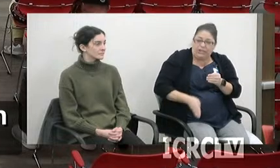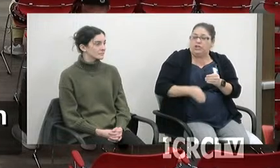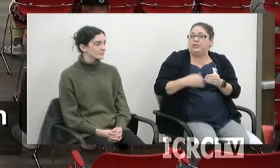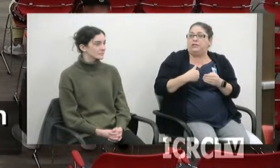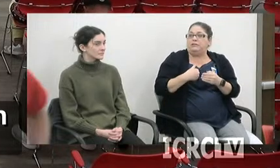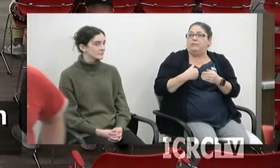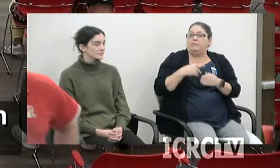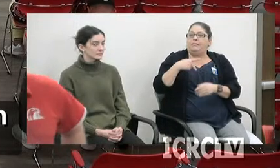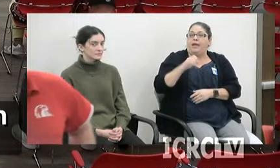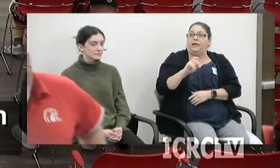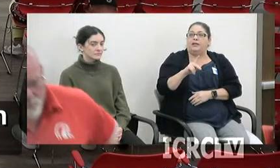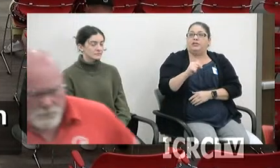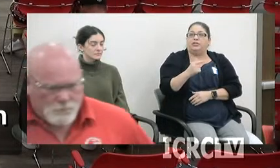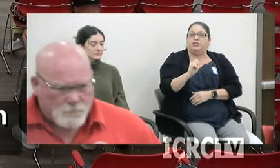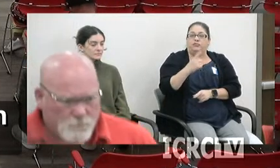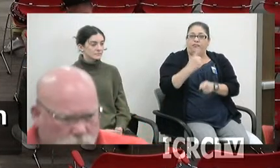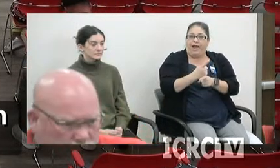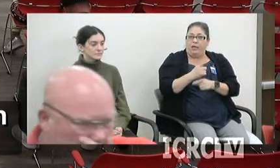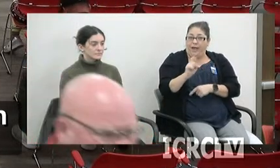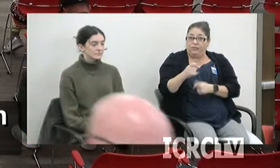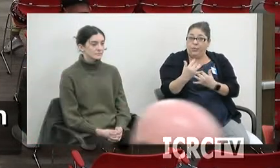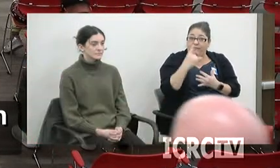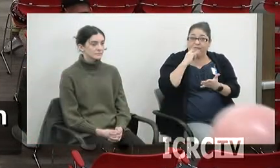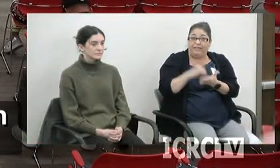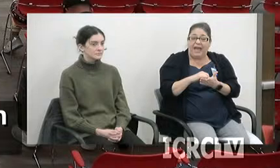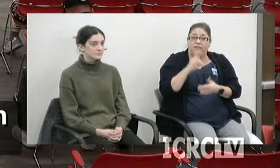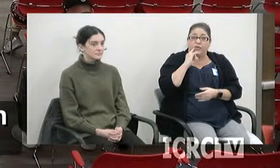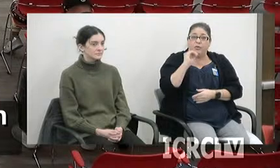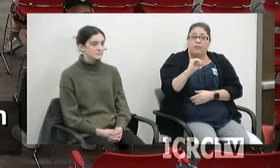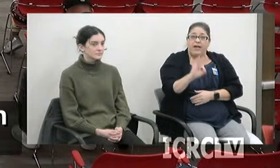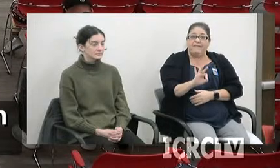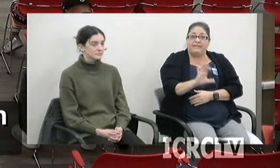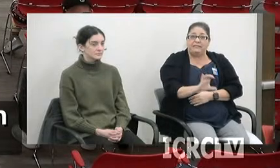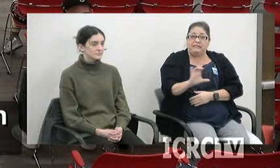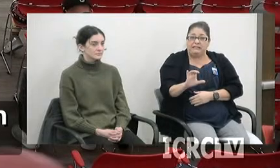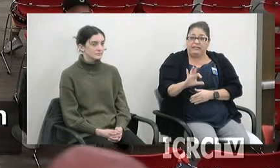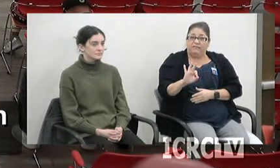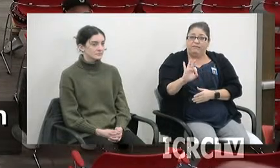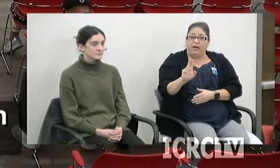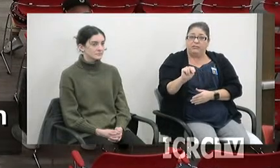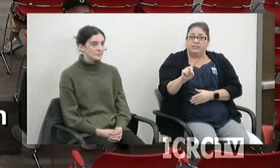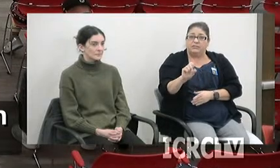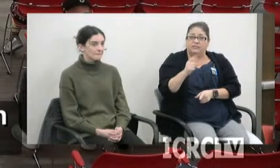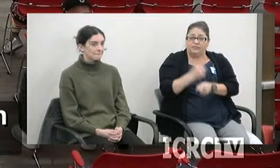correct? And we needed to wait on this for OFCC funding, correct?